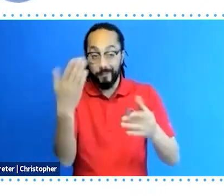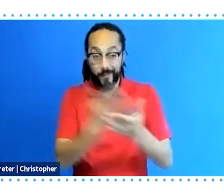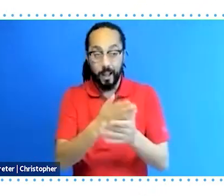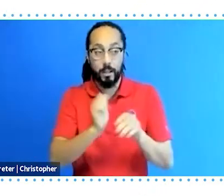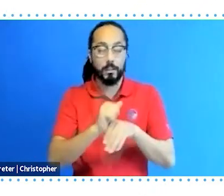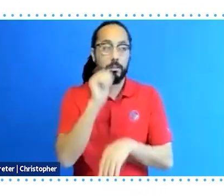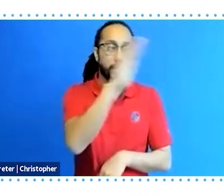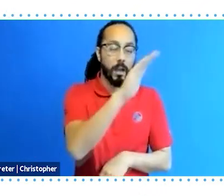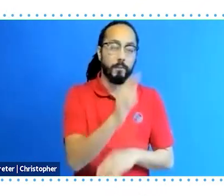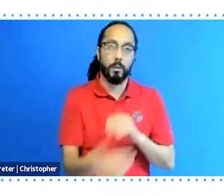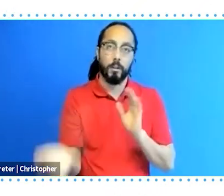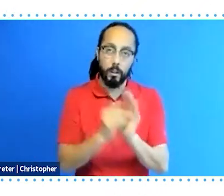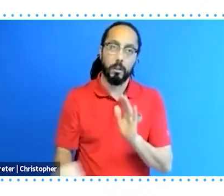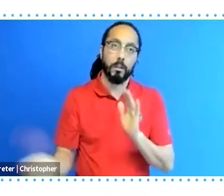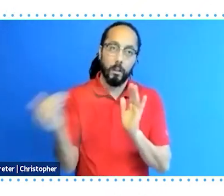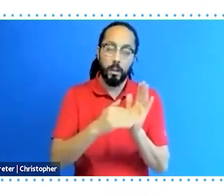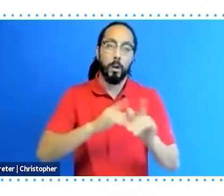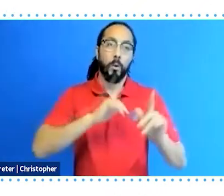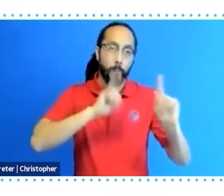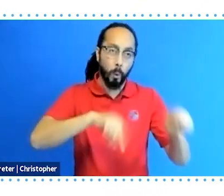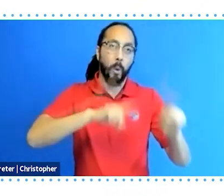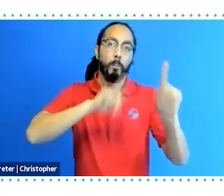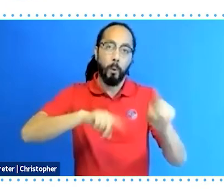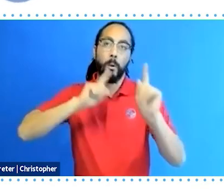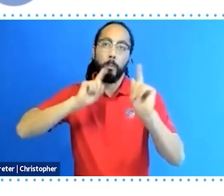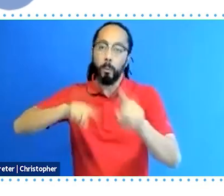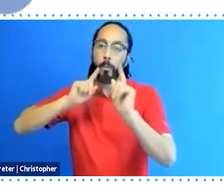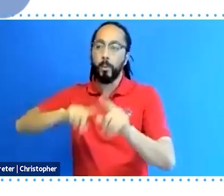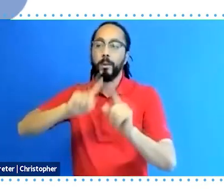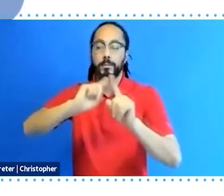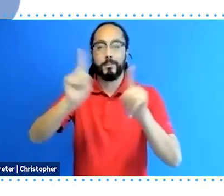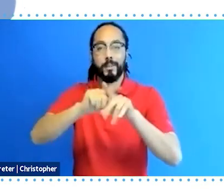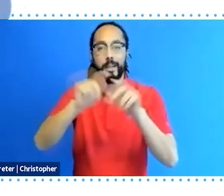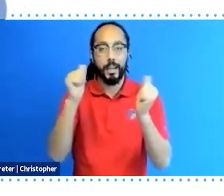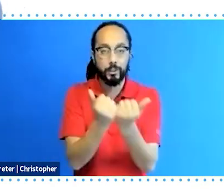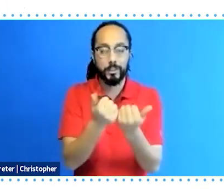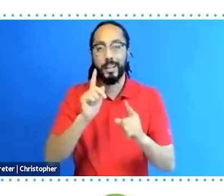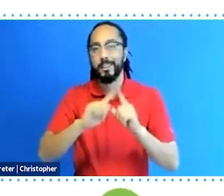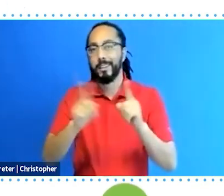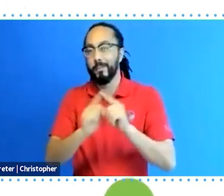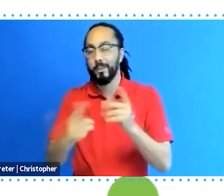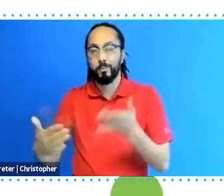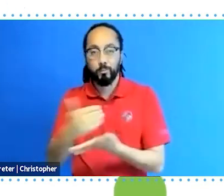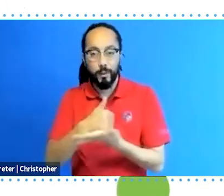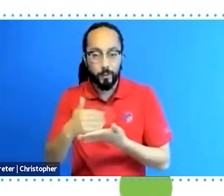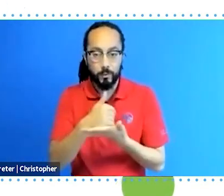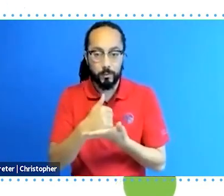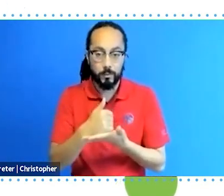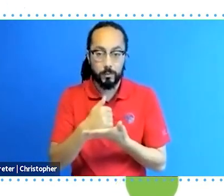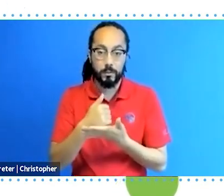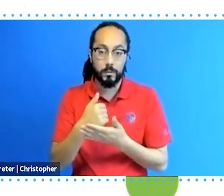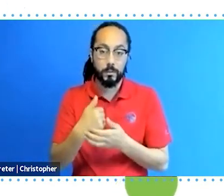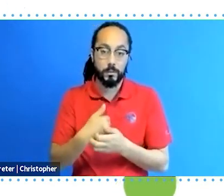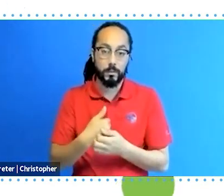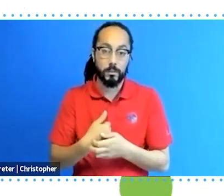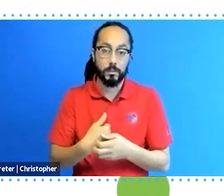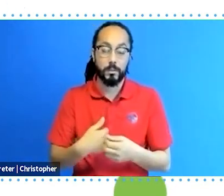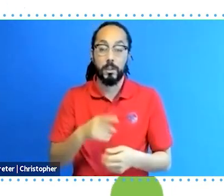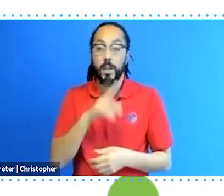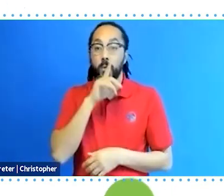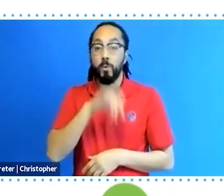having to file multiple reports to different agencies and different sources of revenue. And when really, if, there were calls for